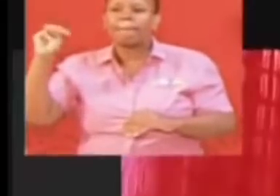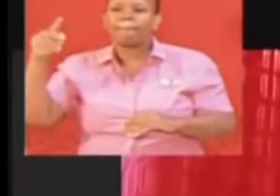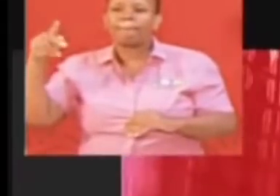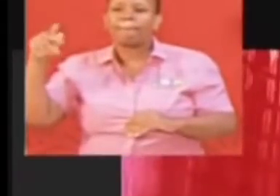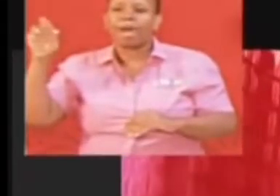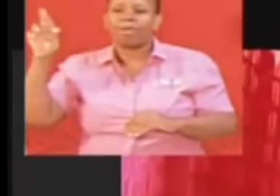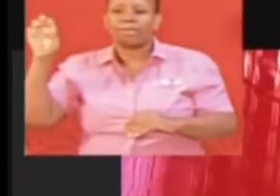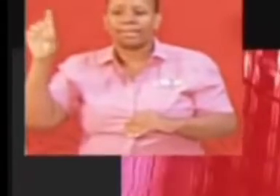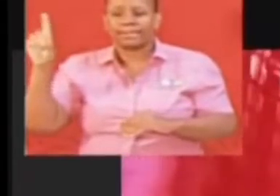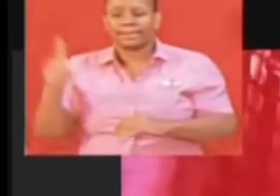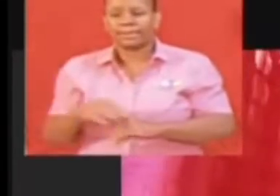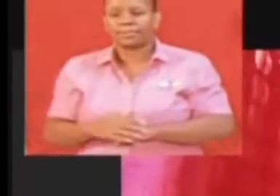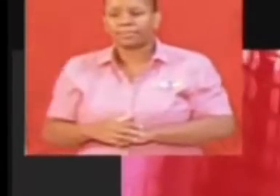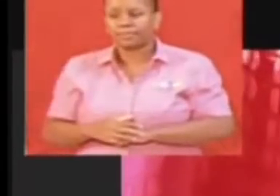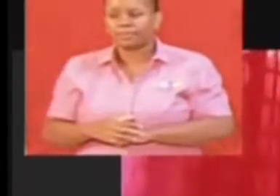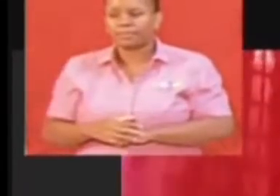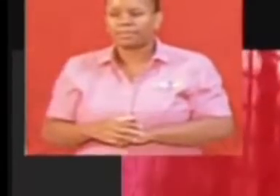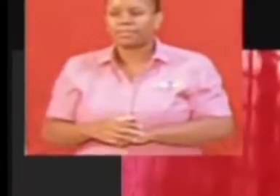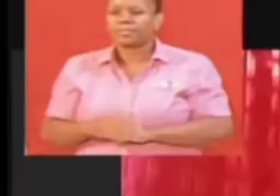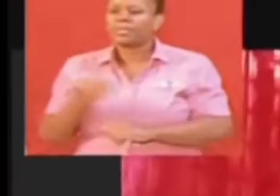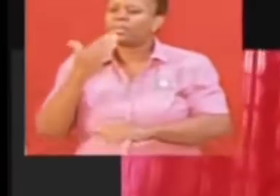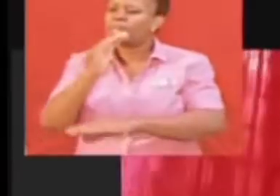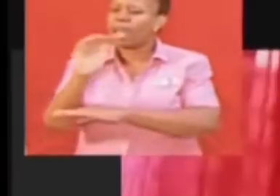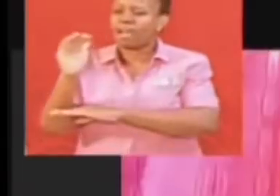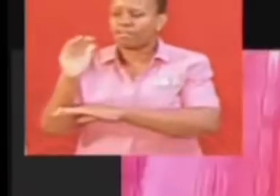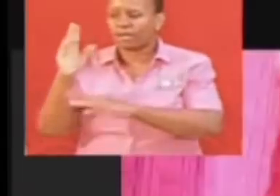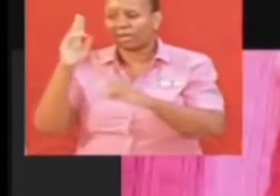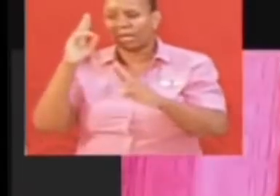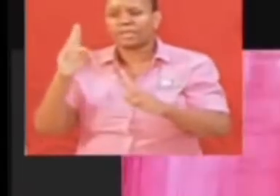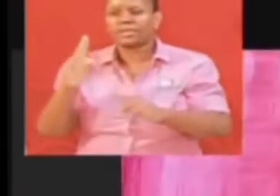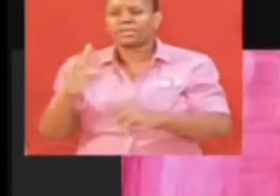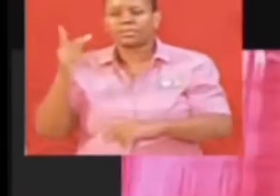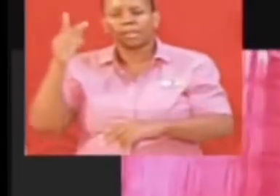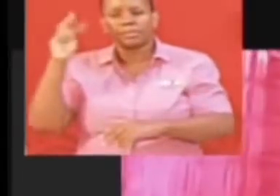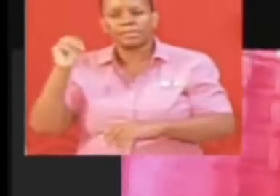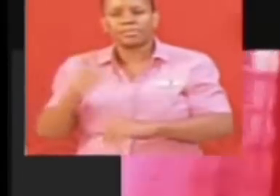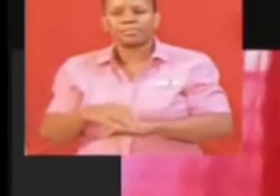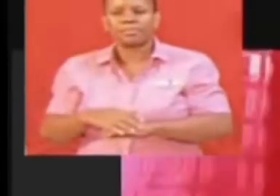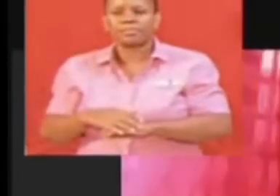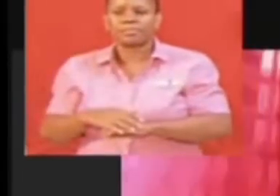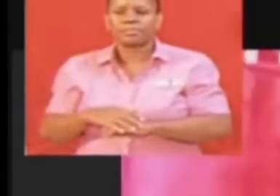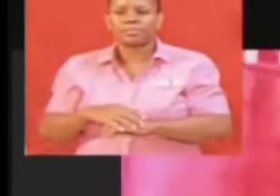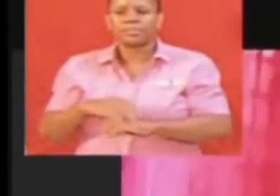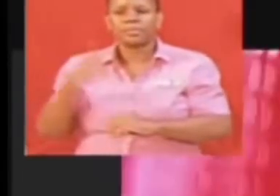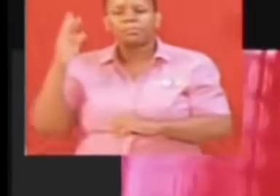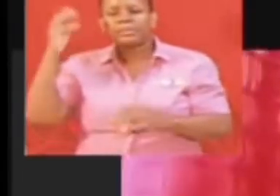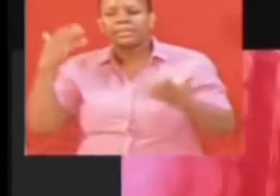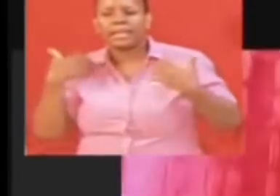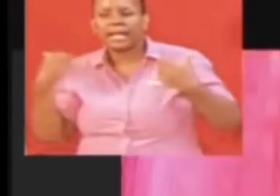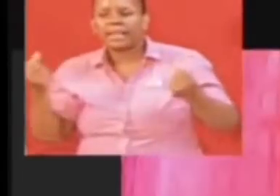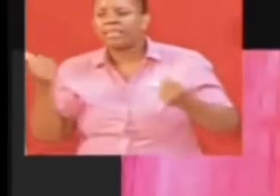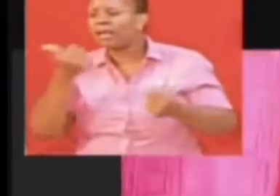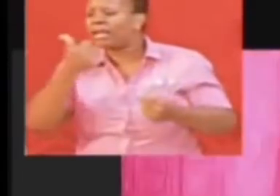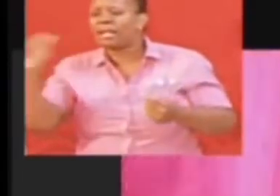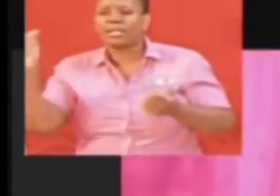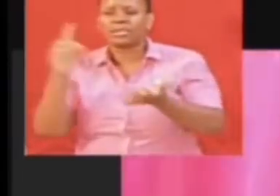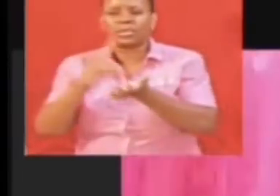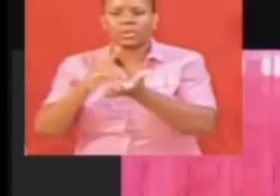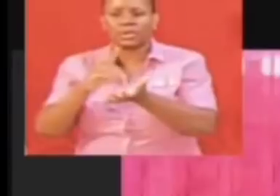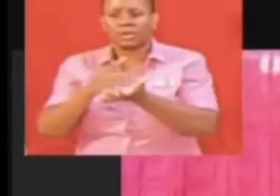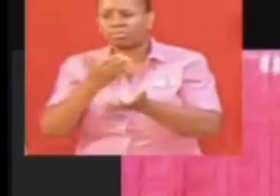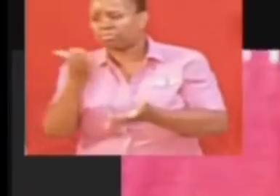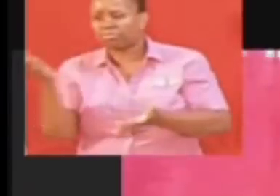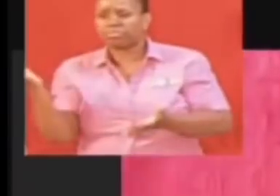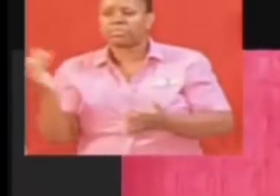Good afternoon to the Honourable Prime Minister, Minister of Health, and the doctors and other persons present. Clayton Clark, Radio Tambrin,